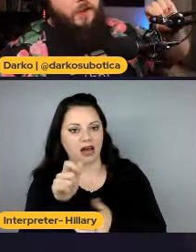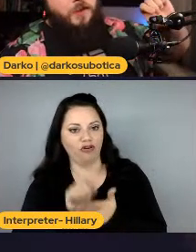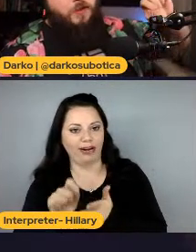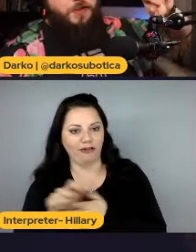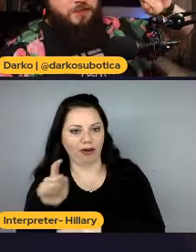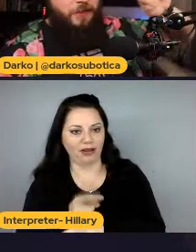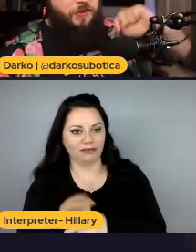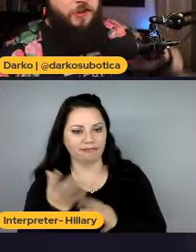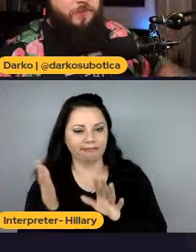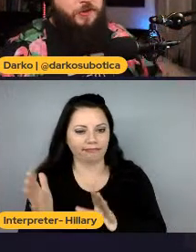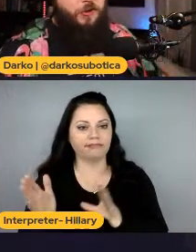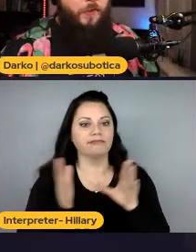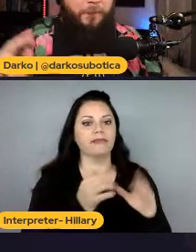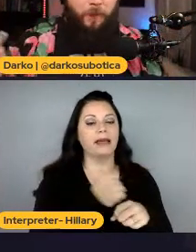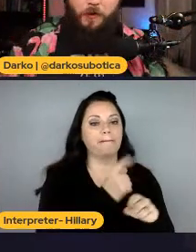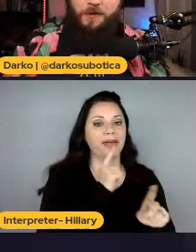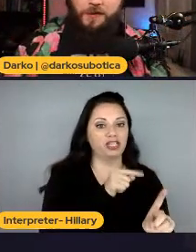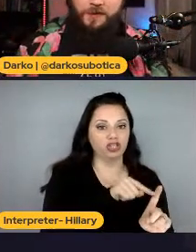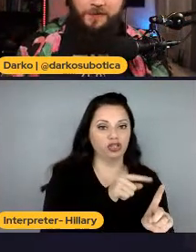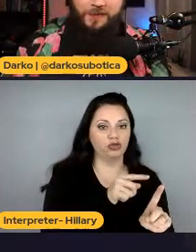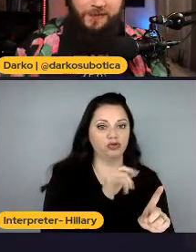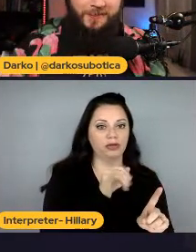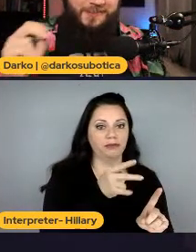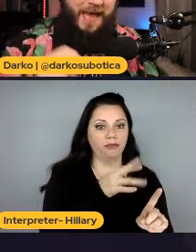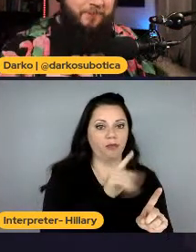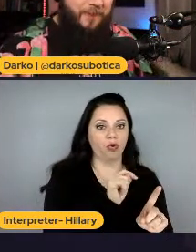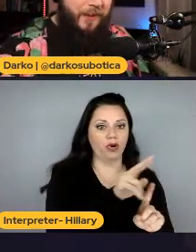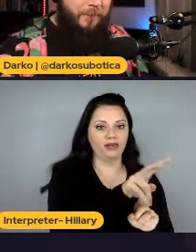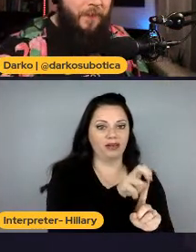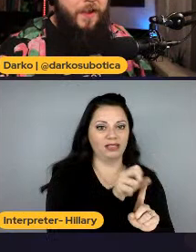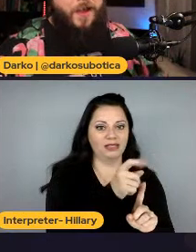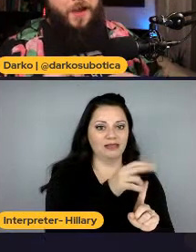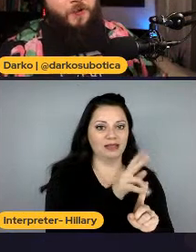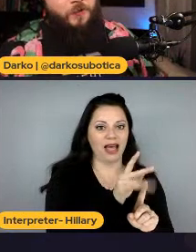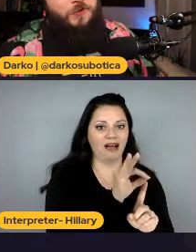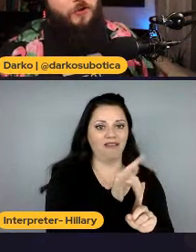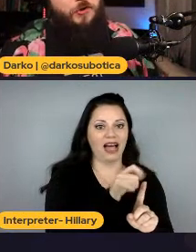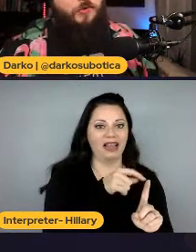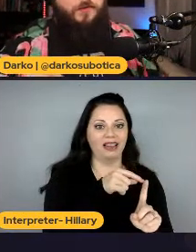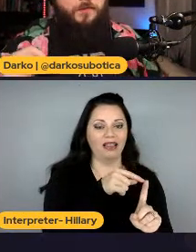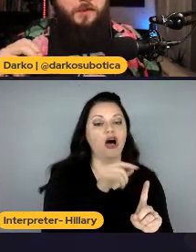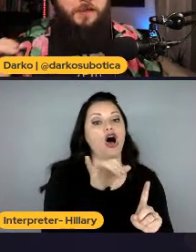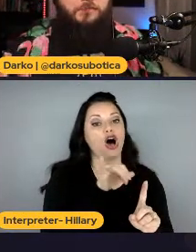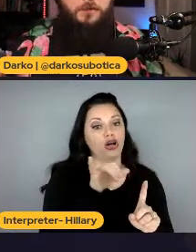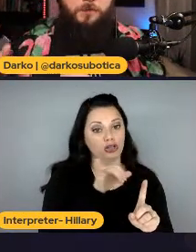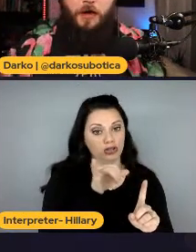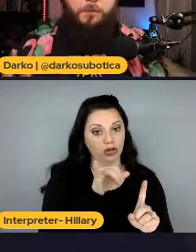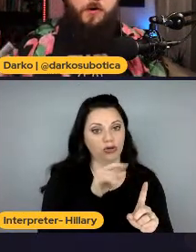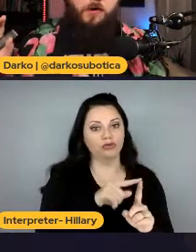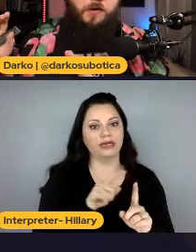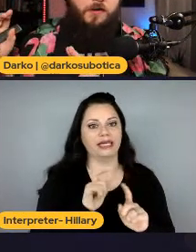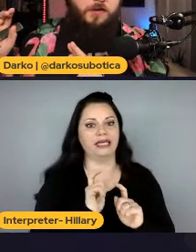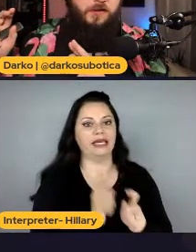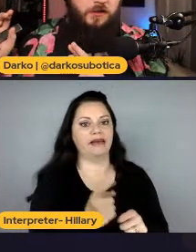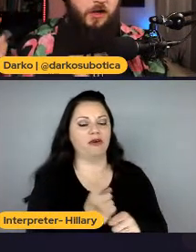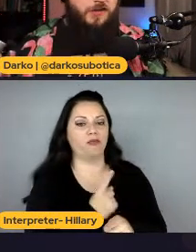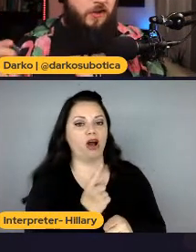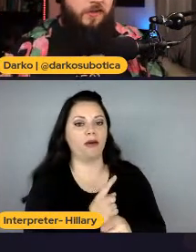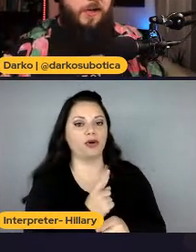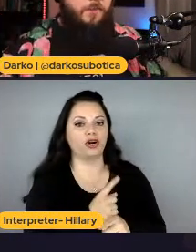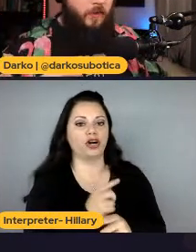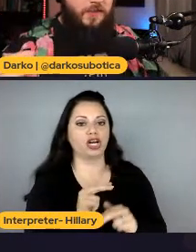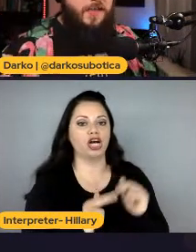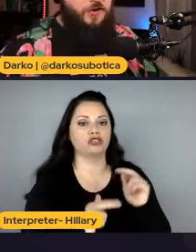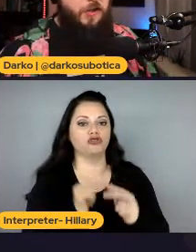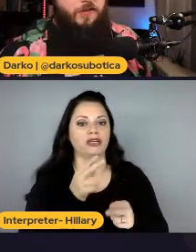correctly. So I just need to make sure to import the stack file and also to give the proper